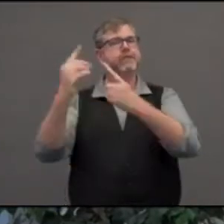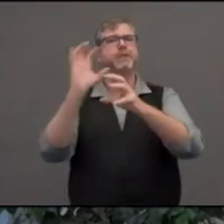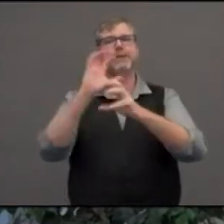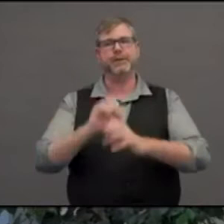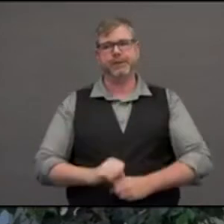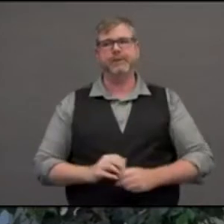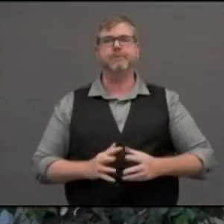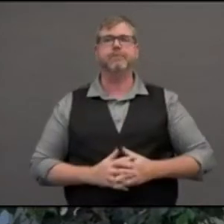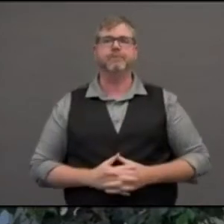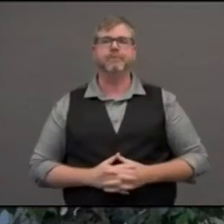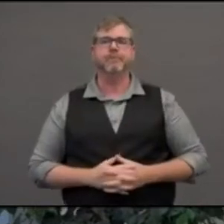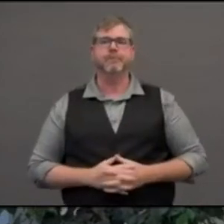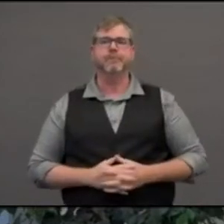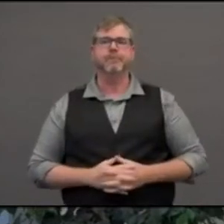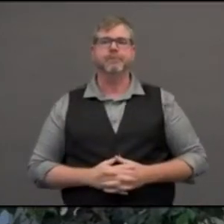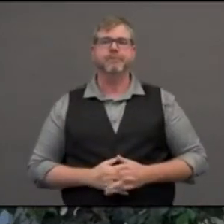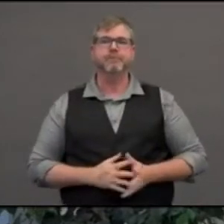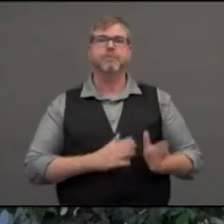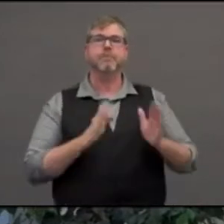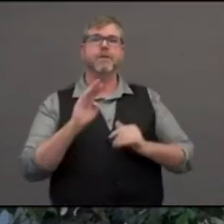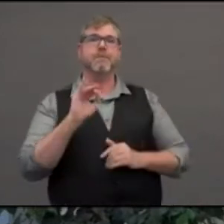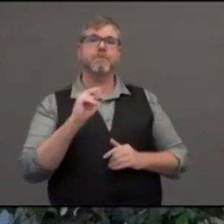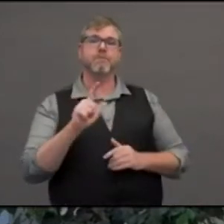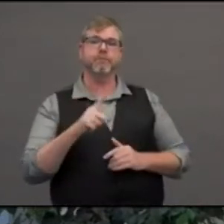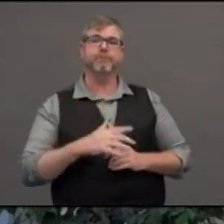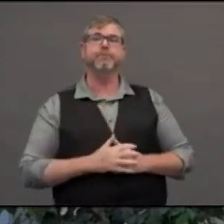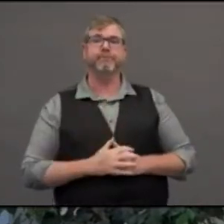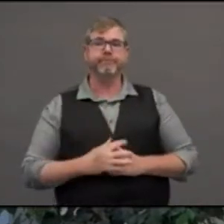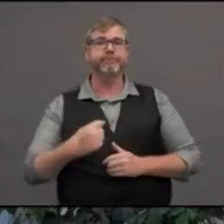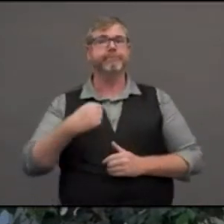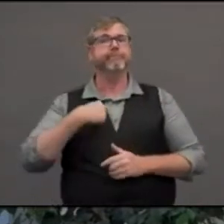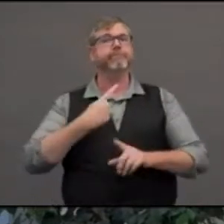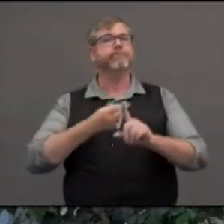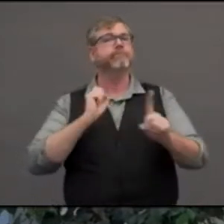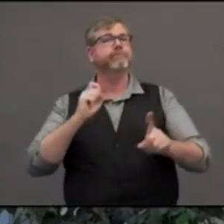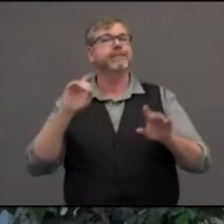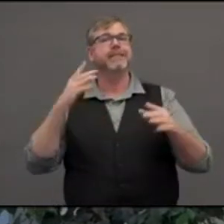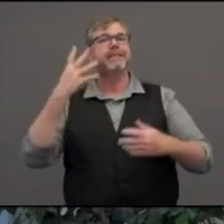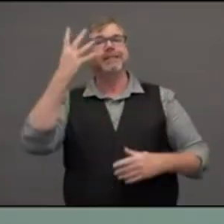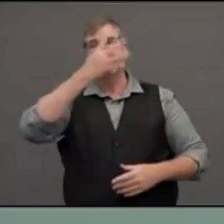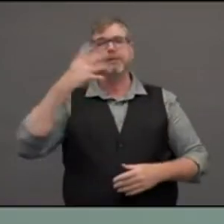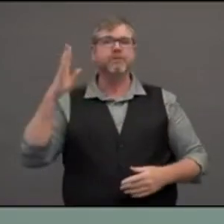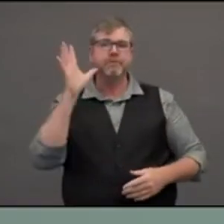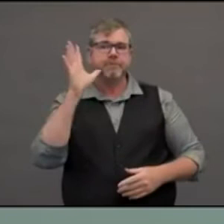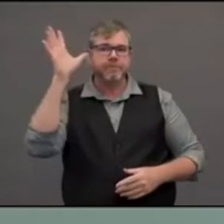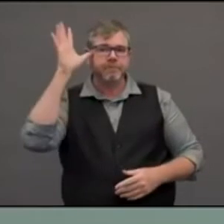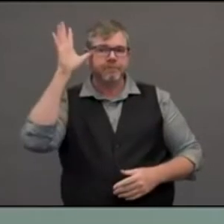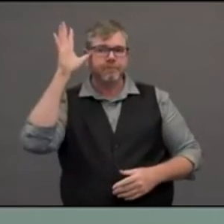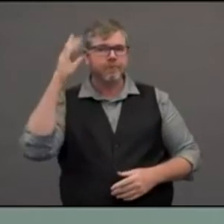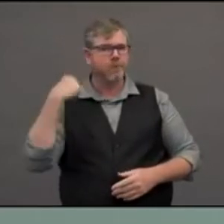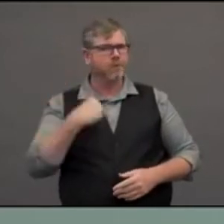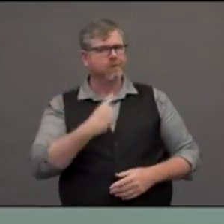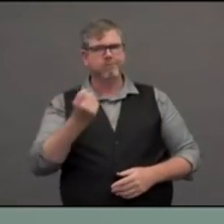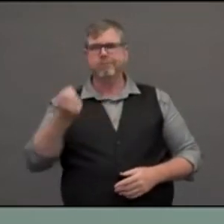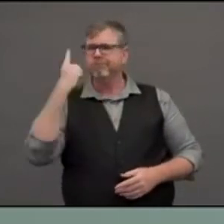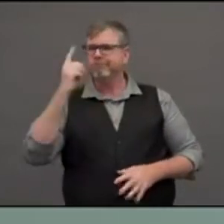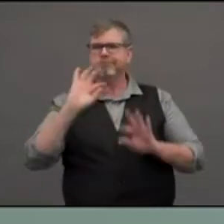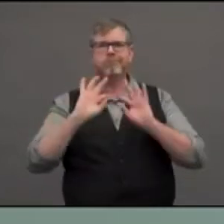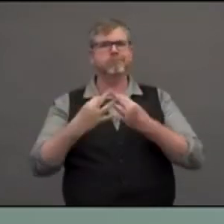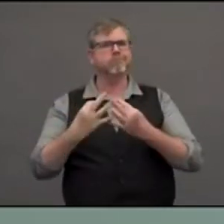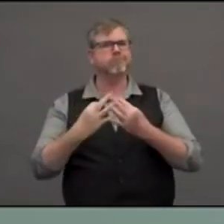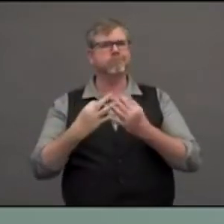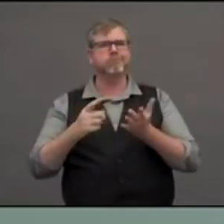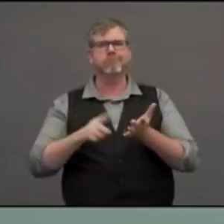from a family of immigrant parents, we definitely understand that families have sometimes made decisions